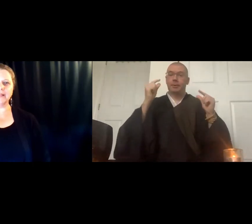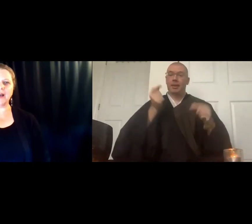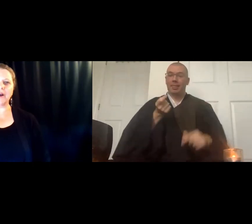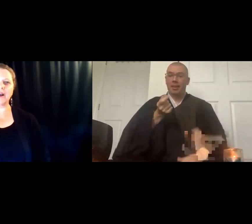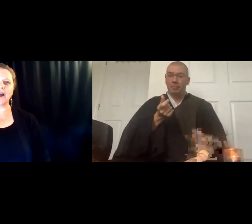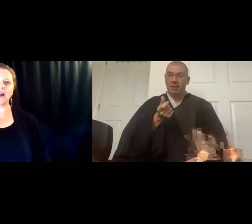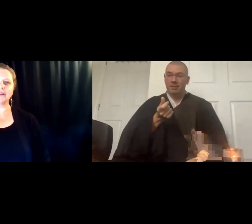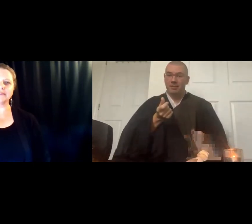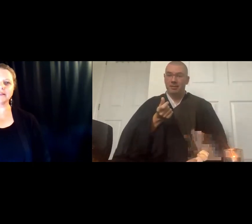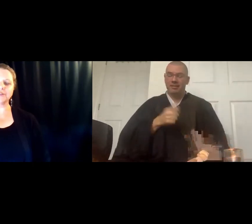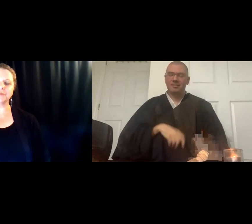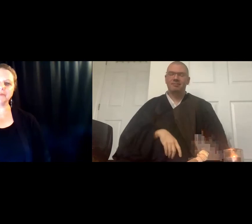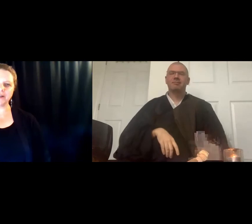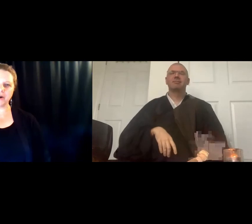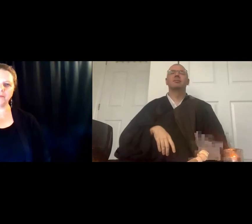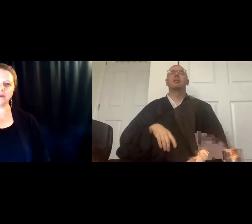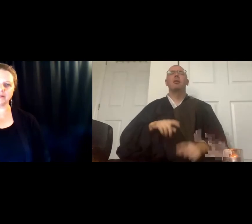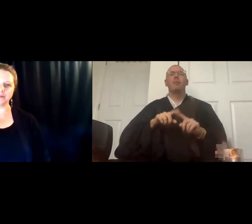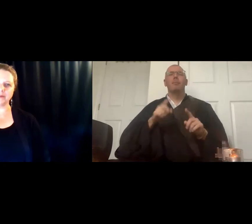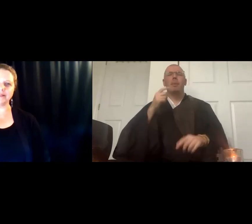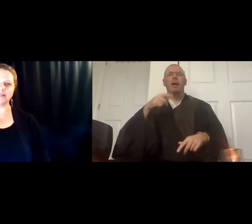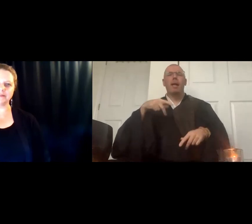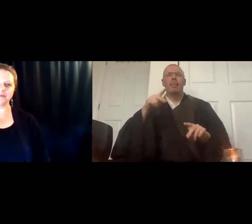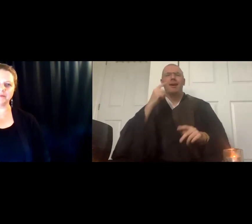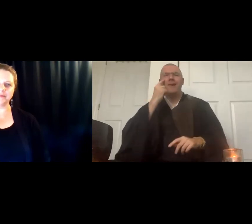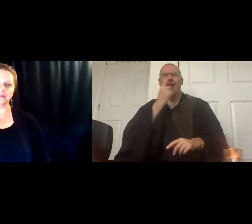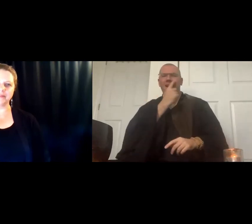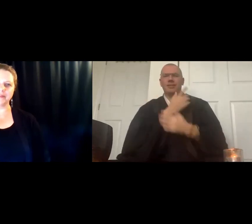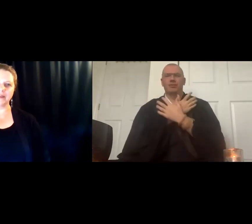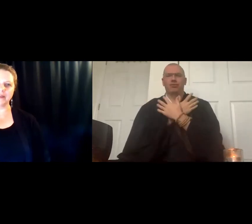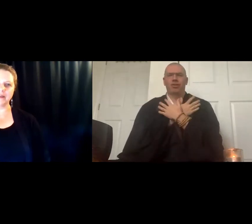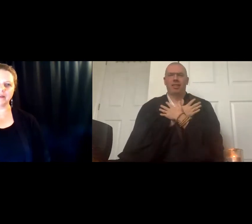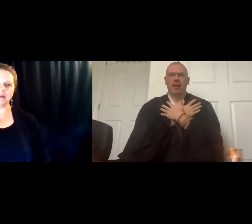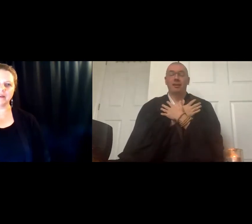We allow our eyes to remain open a little bit.